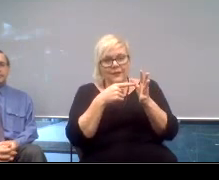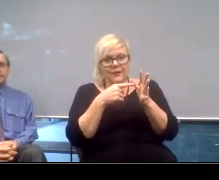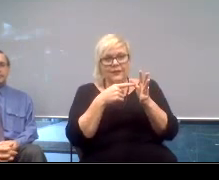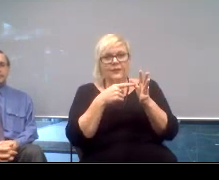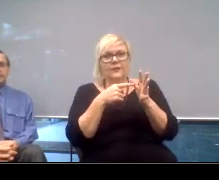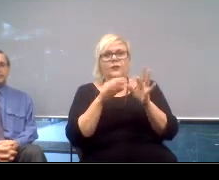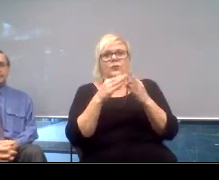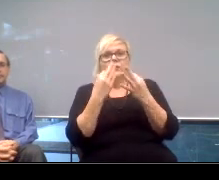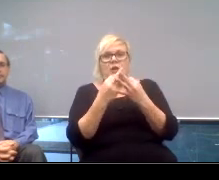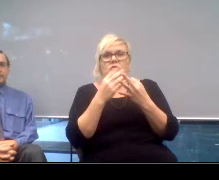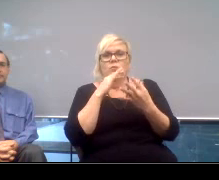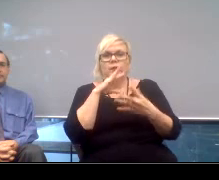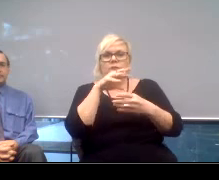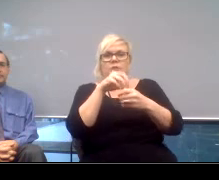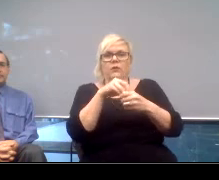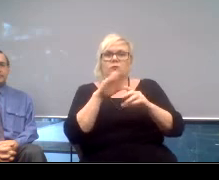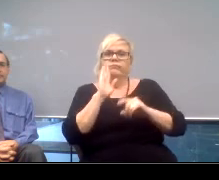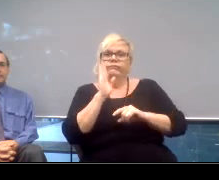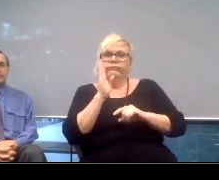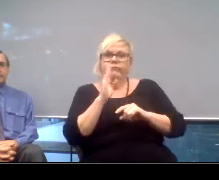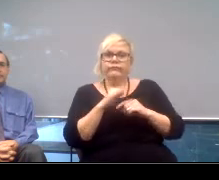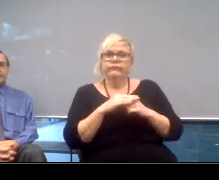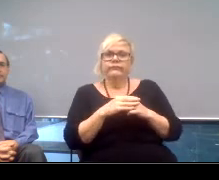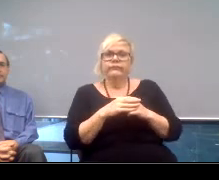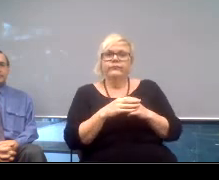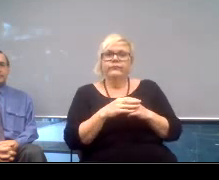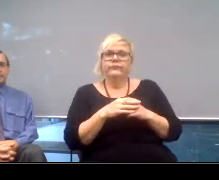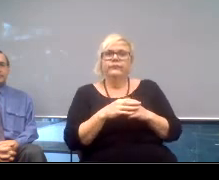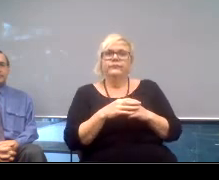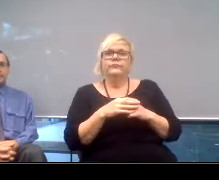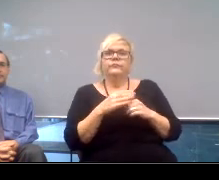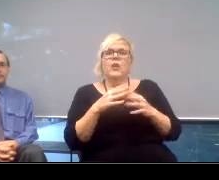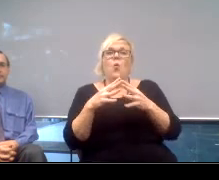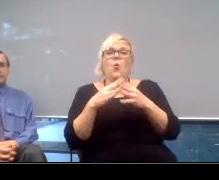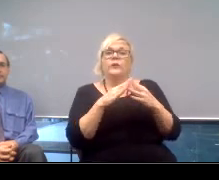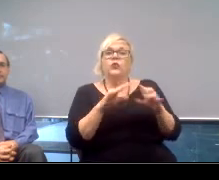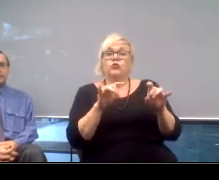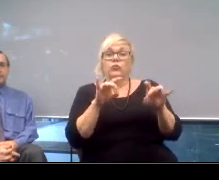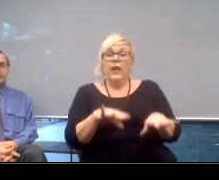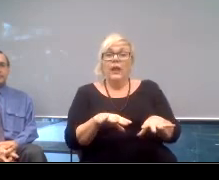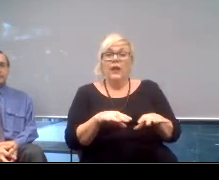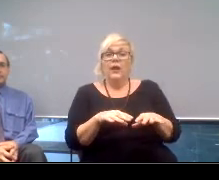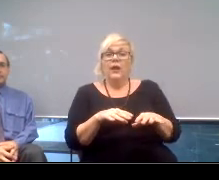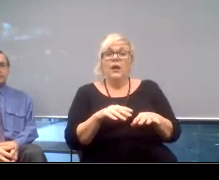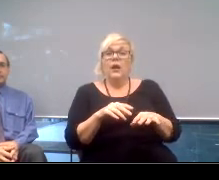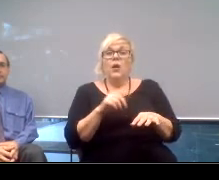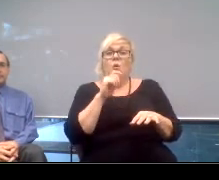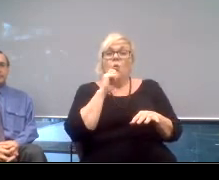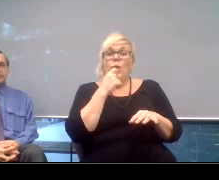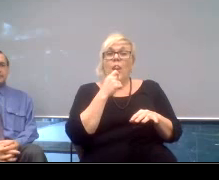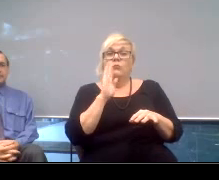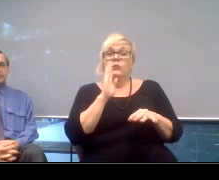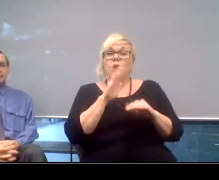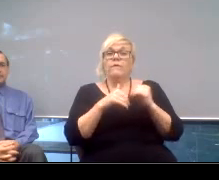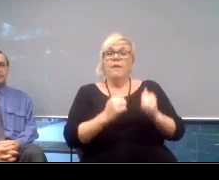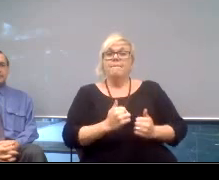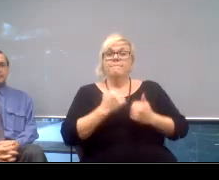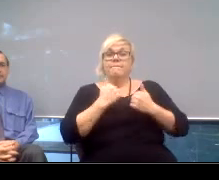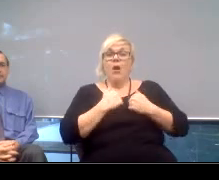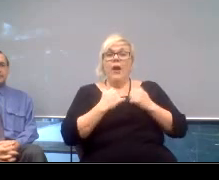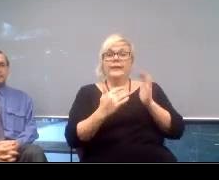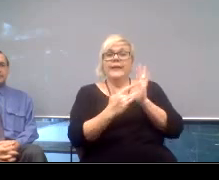and community care. Our colleagues in Western Australia are going to present on My Tech project. So